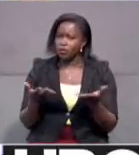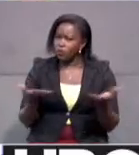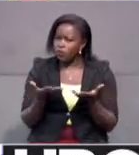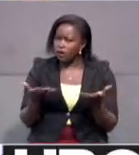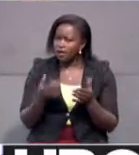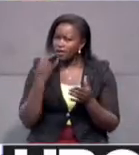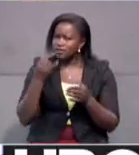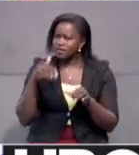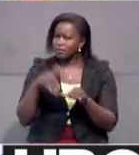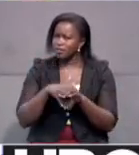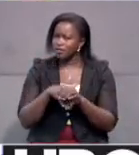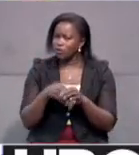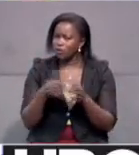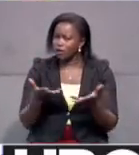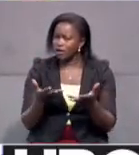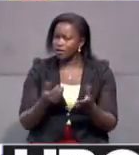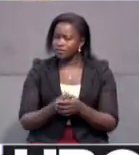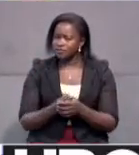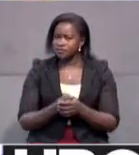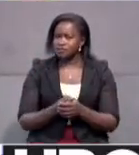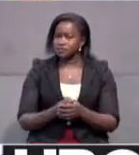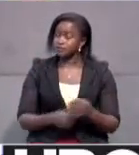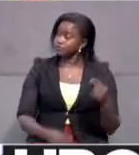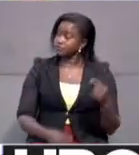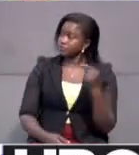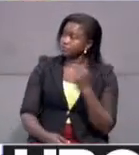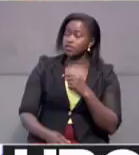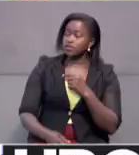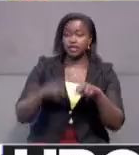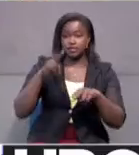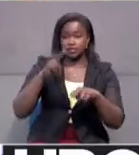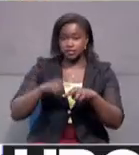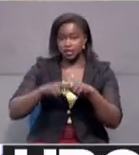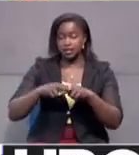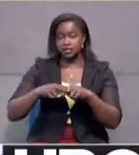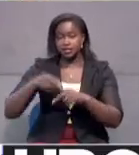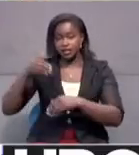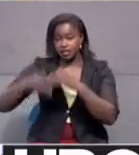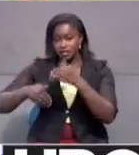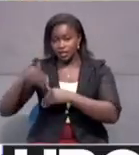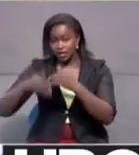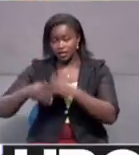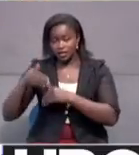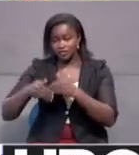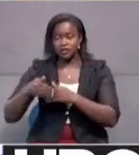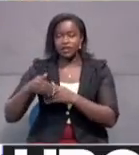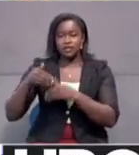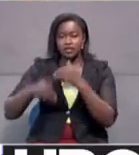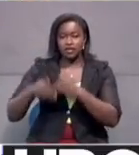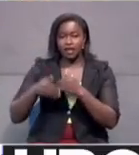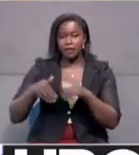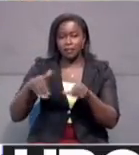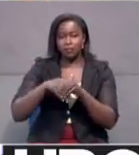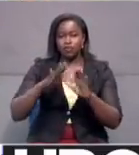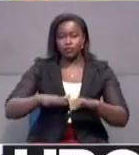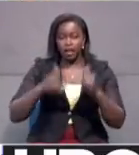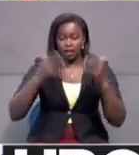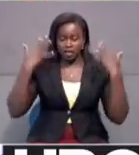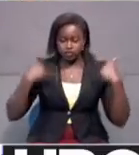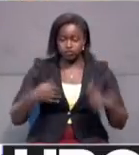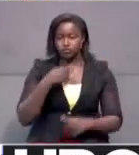Where is the member? Is sitting neighbor, the Honorable Member of Parliament, dressed in red?